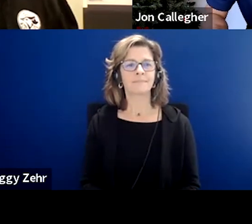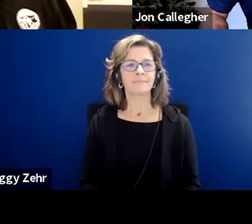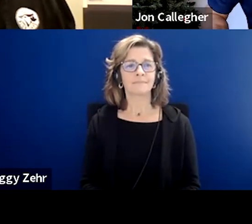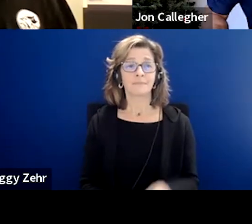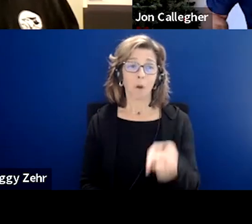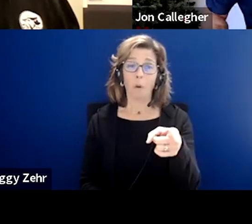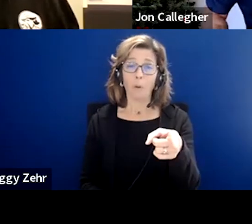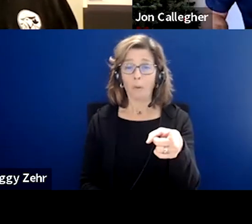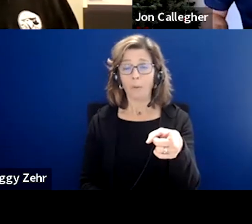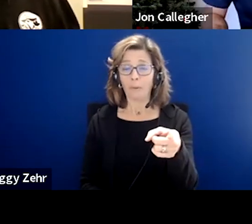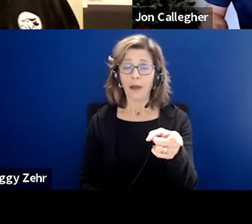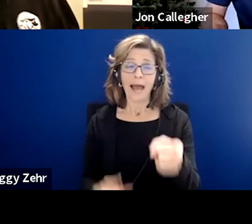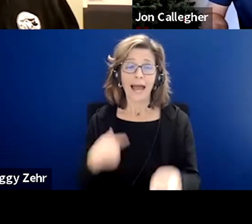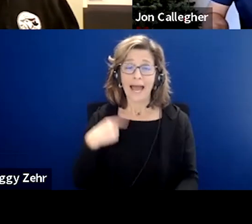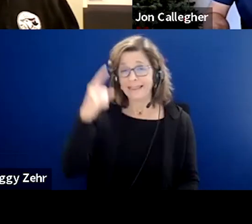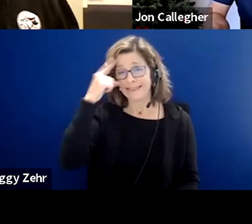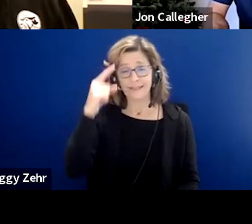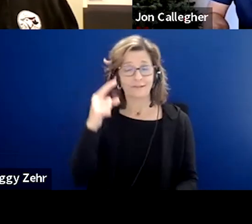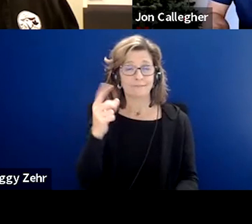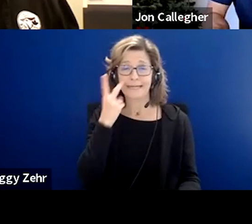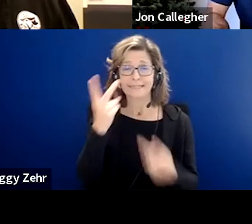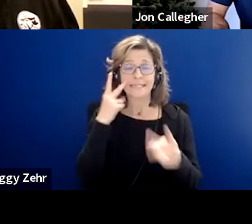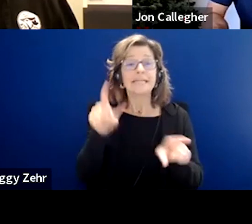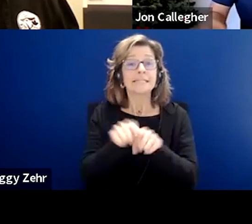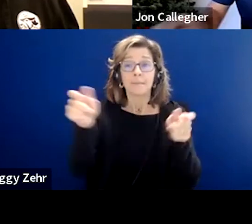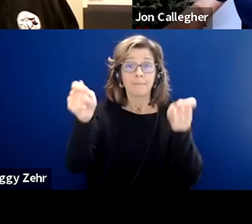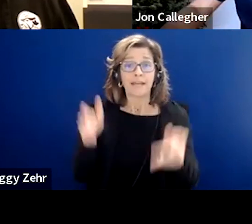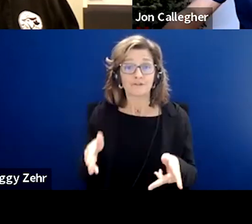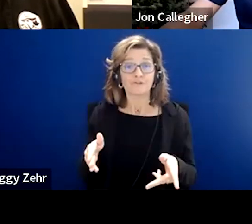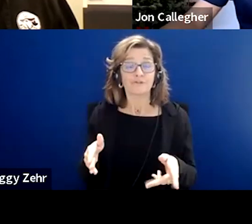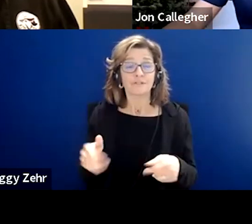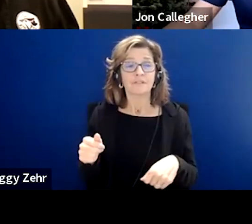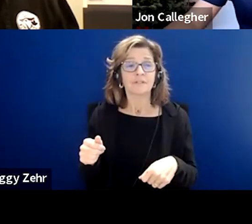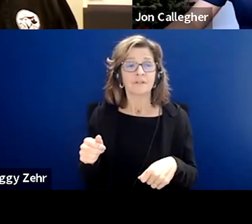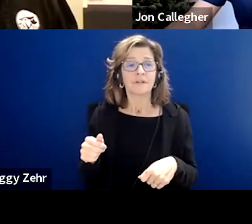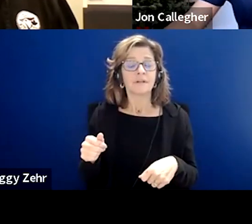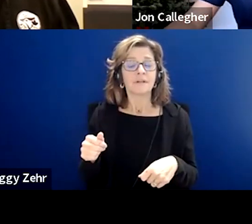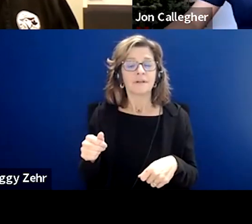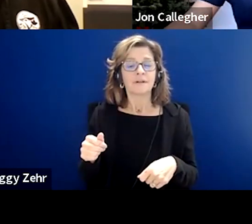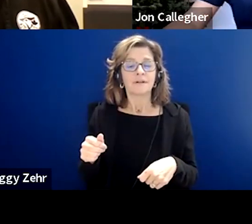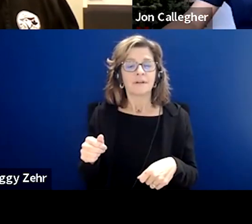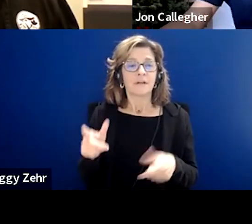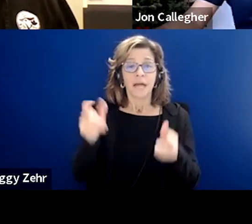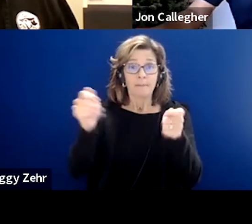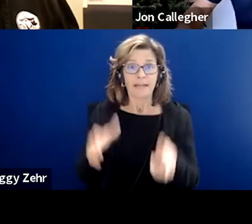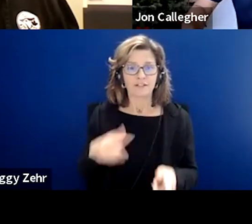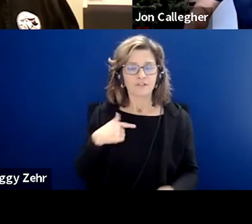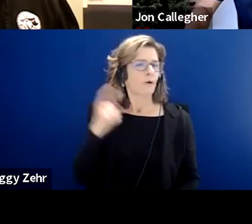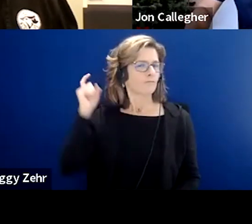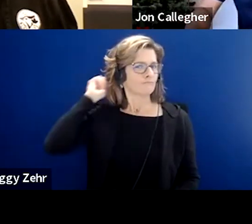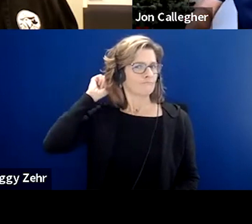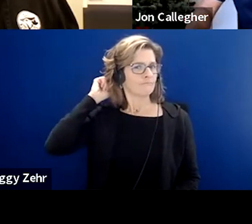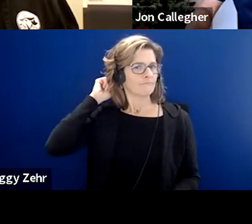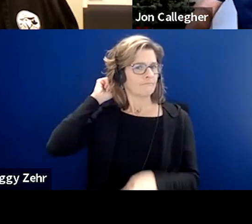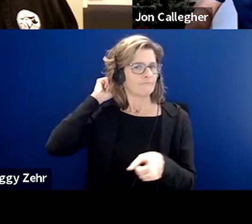I think it's very similar to what you see with managers as well. There's this idea that this is going to be